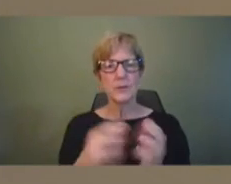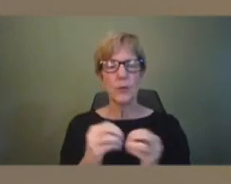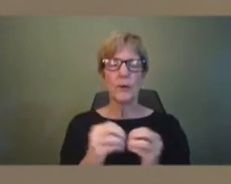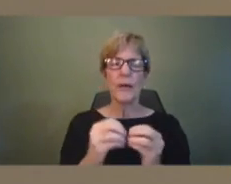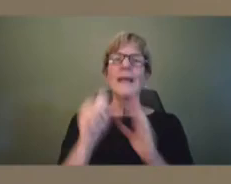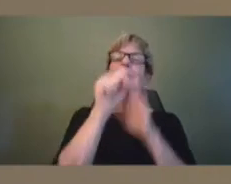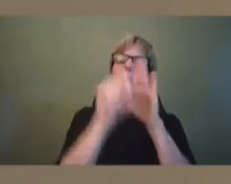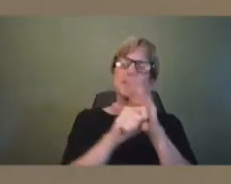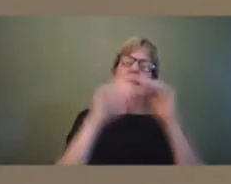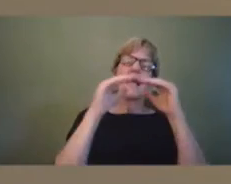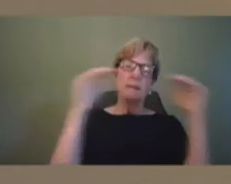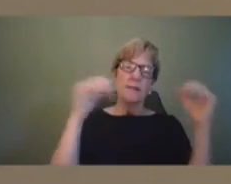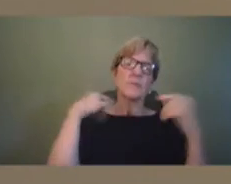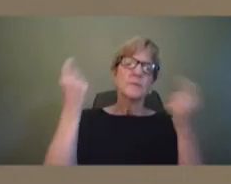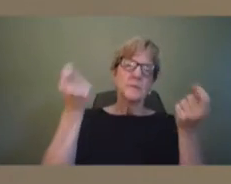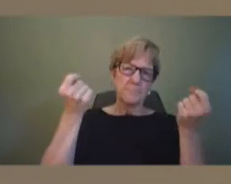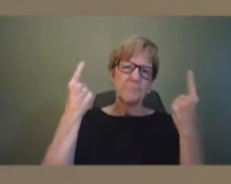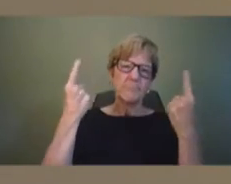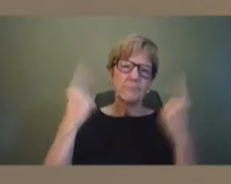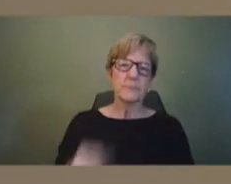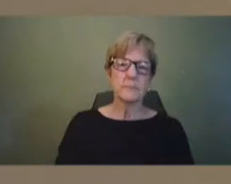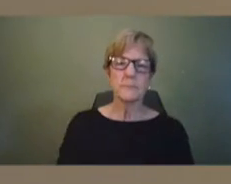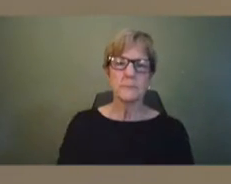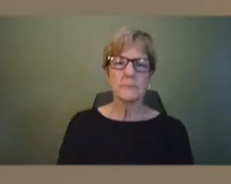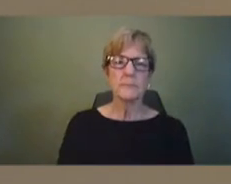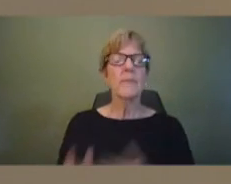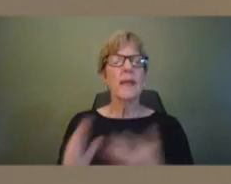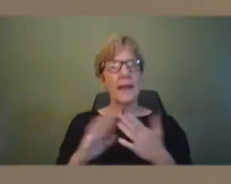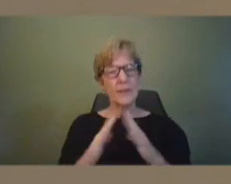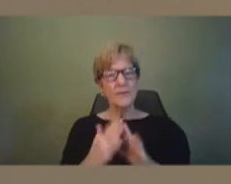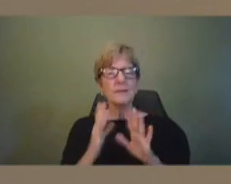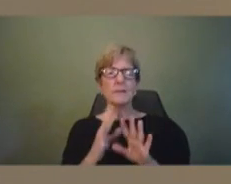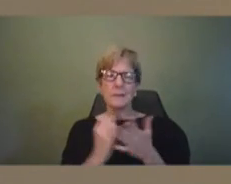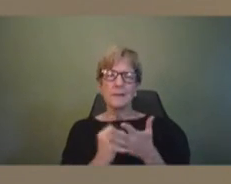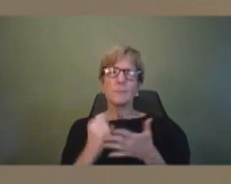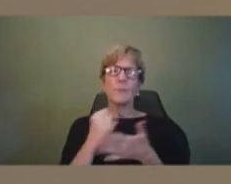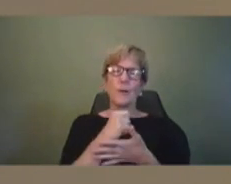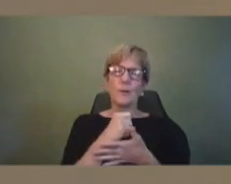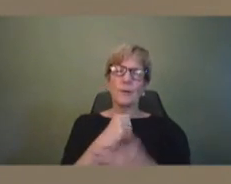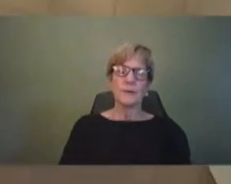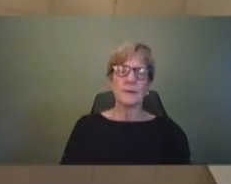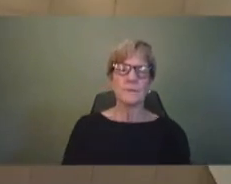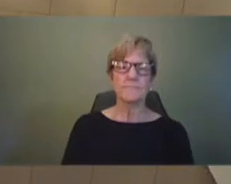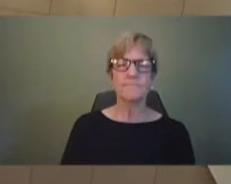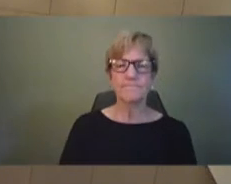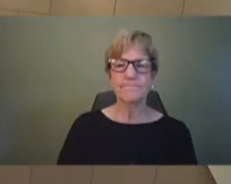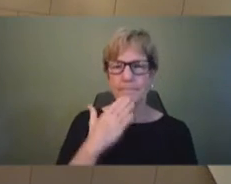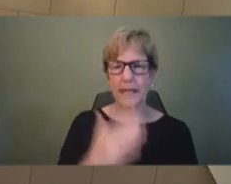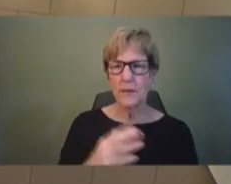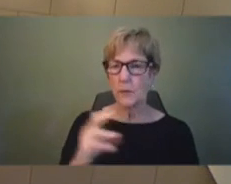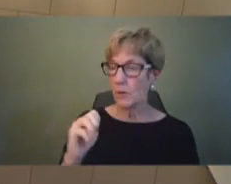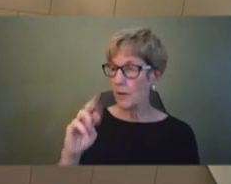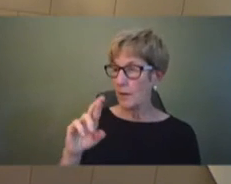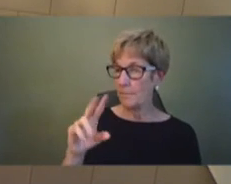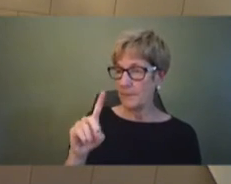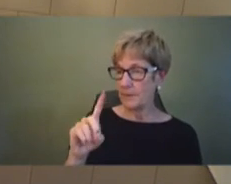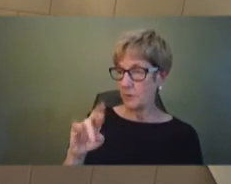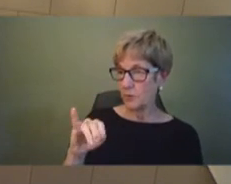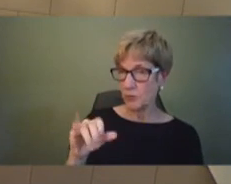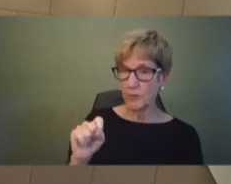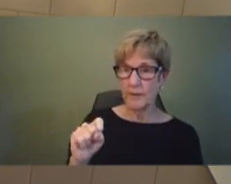standards here verus City priorities thank you Mr Driggs thank you